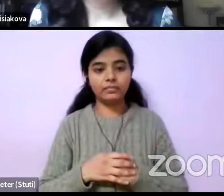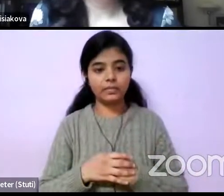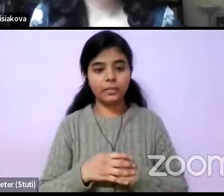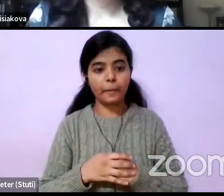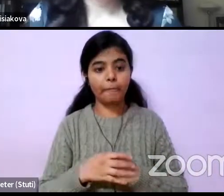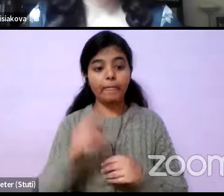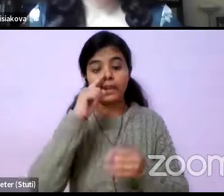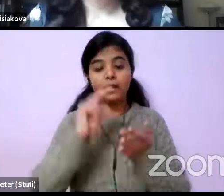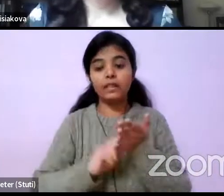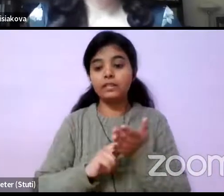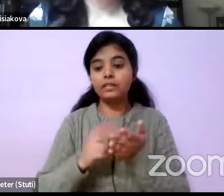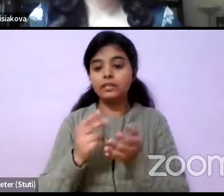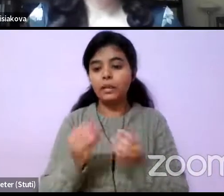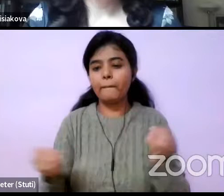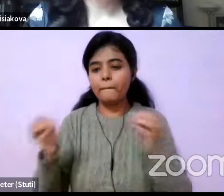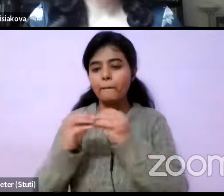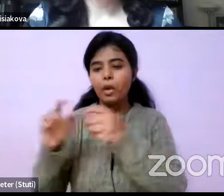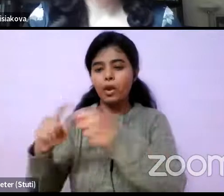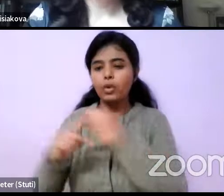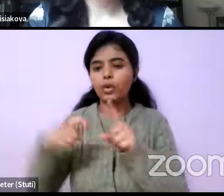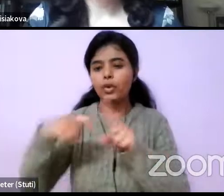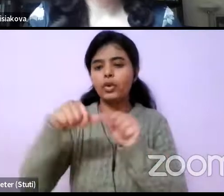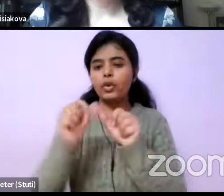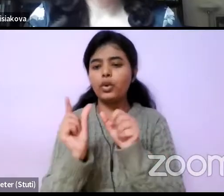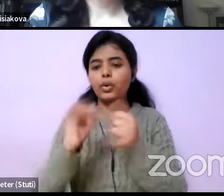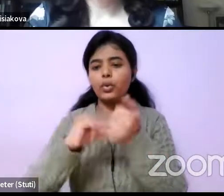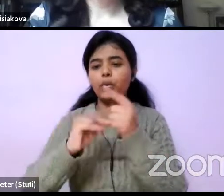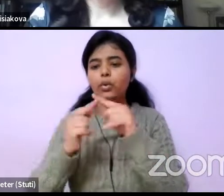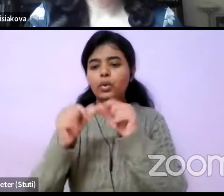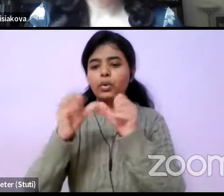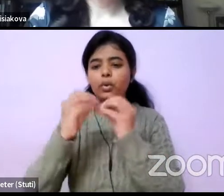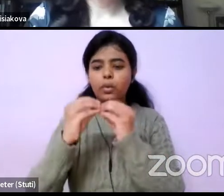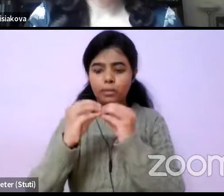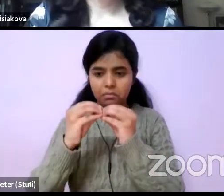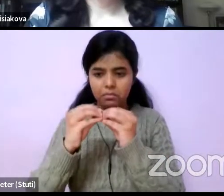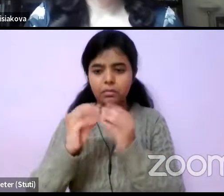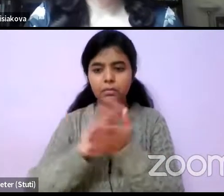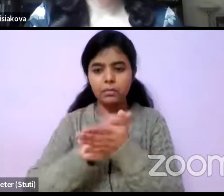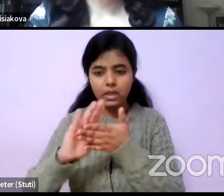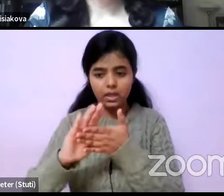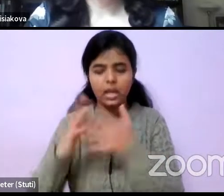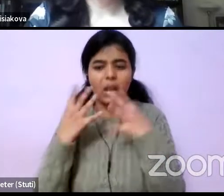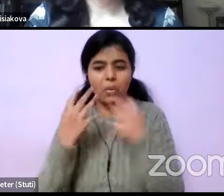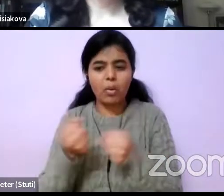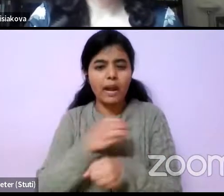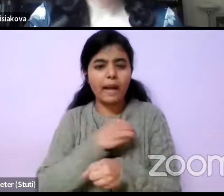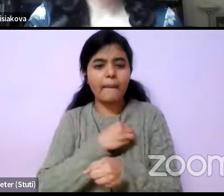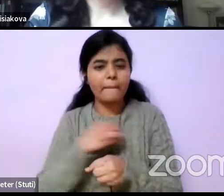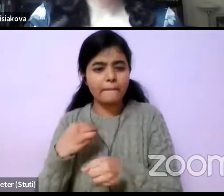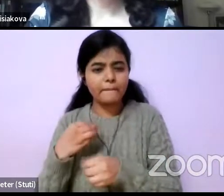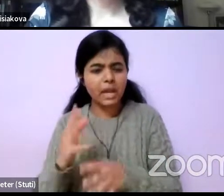There's another question from Kostab. I would like to know a little more about